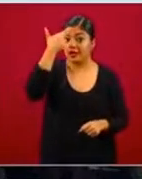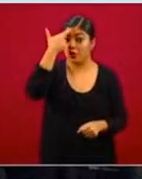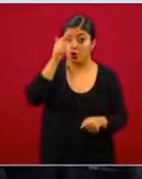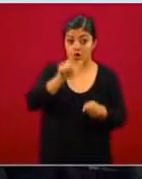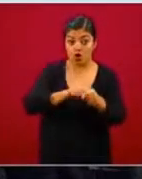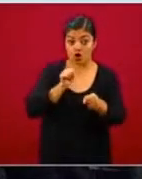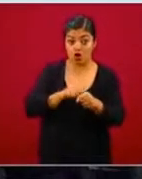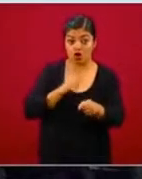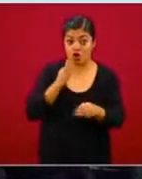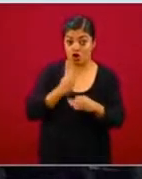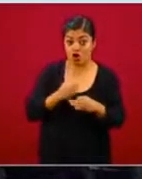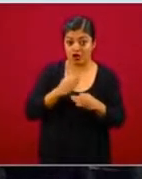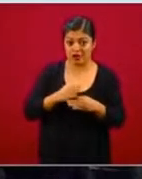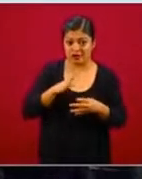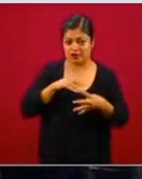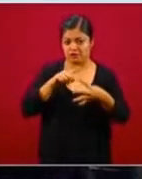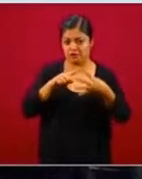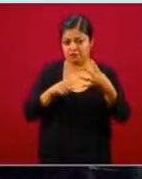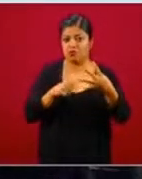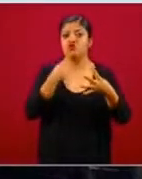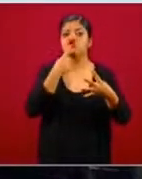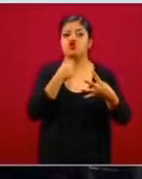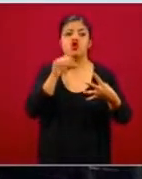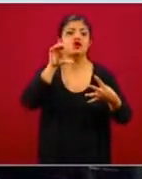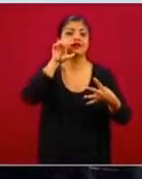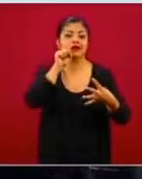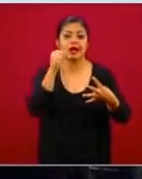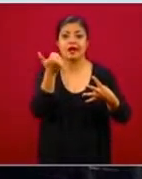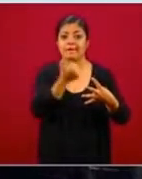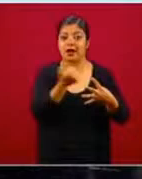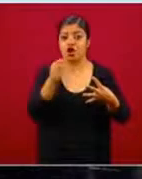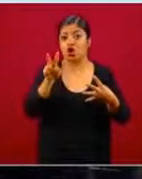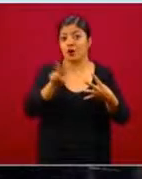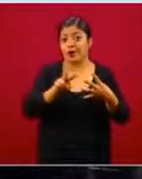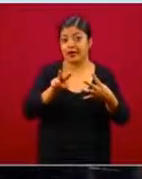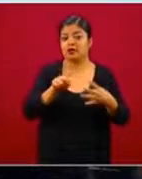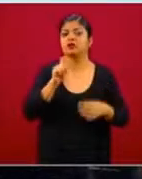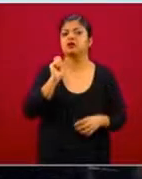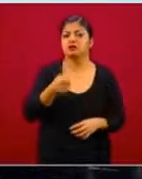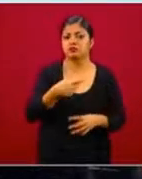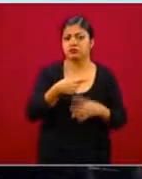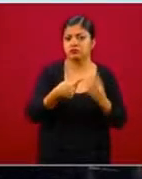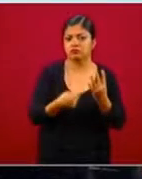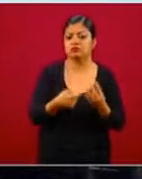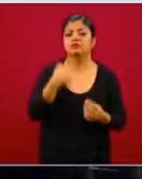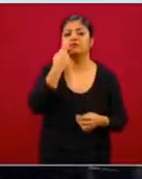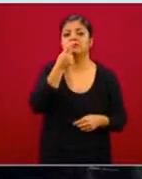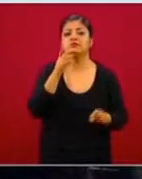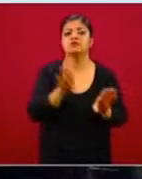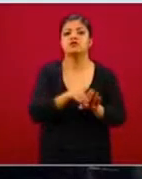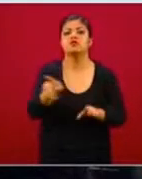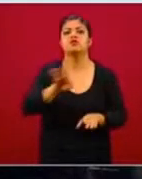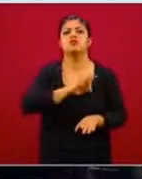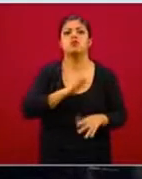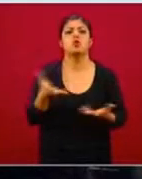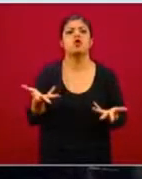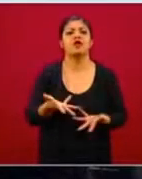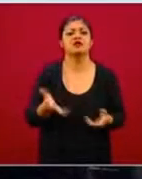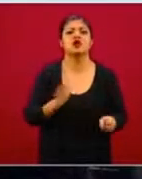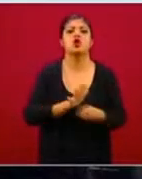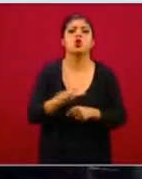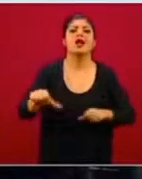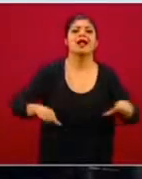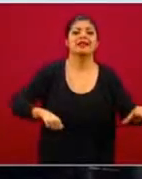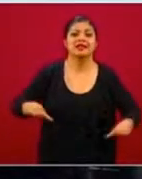will produce the corresponding color on the stoplight. And then of these 4, red, orange, yellow, or